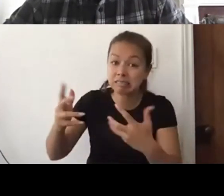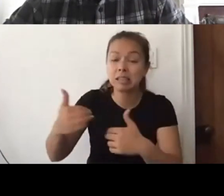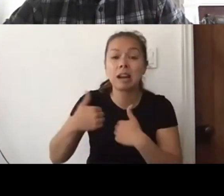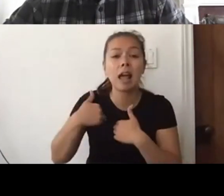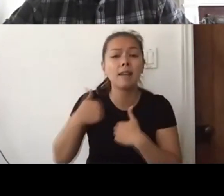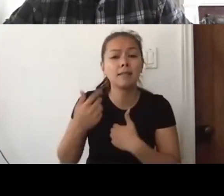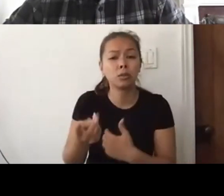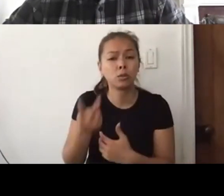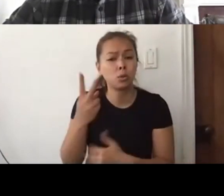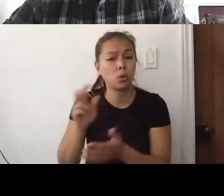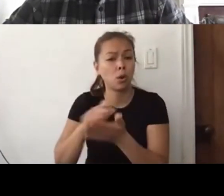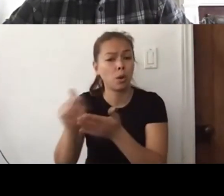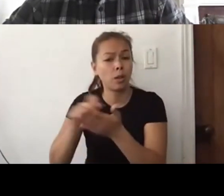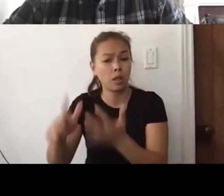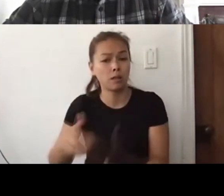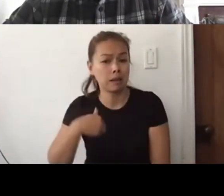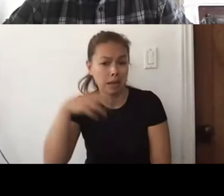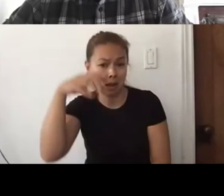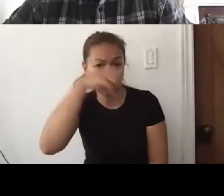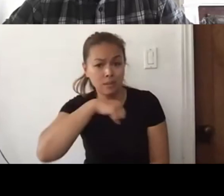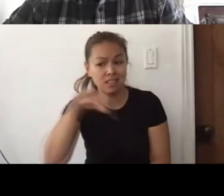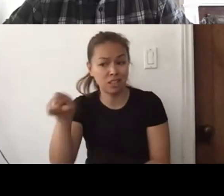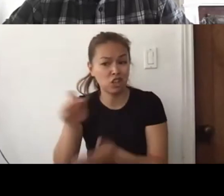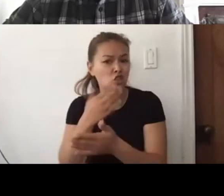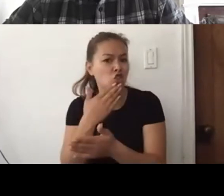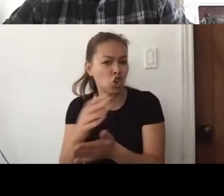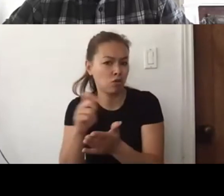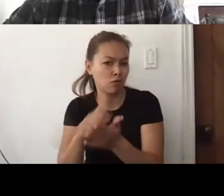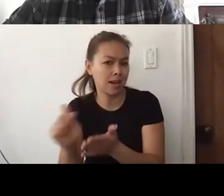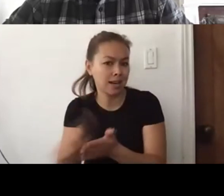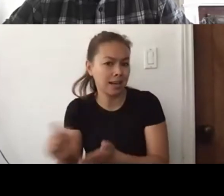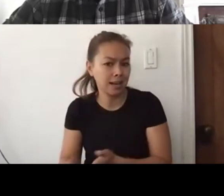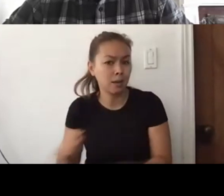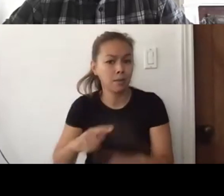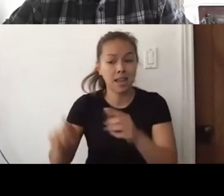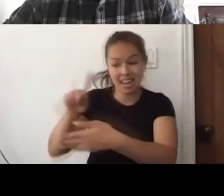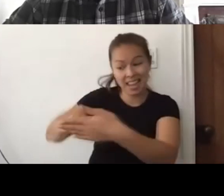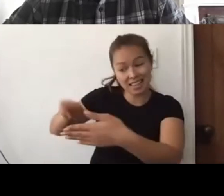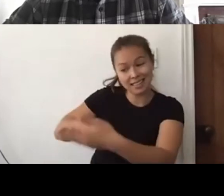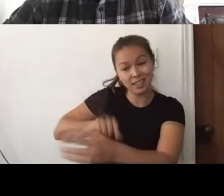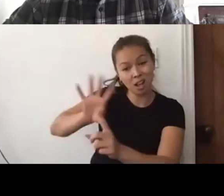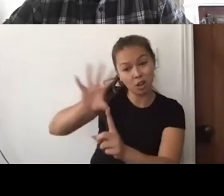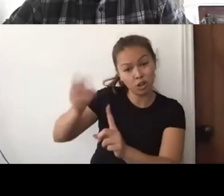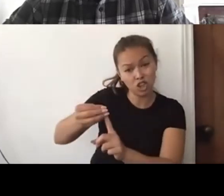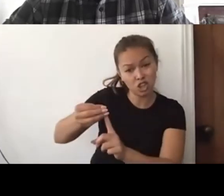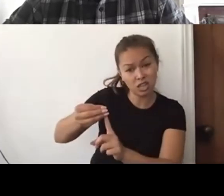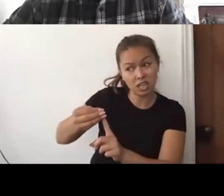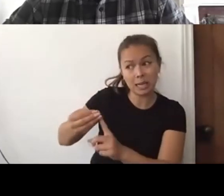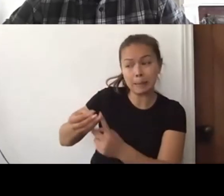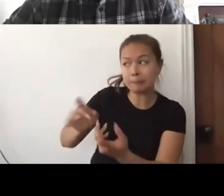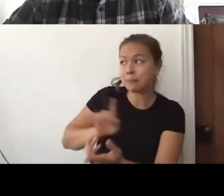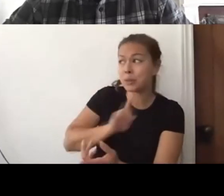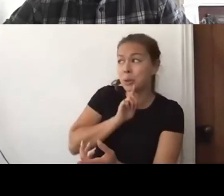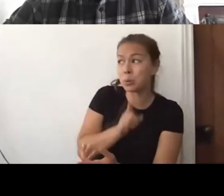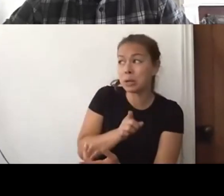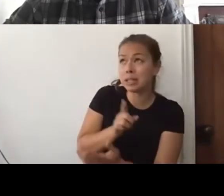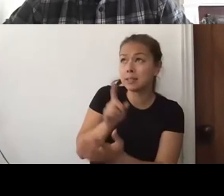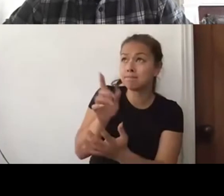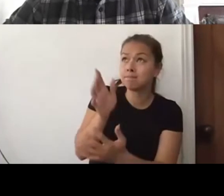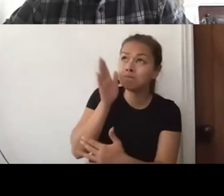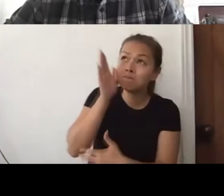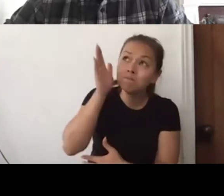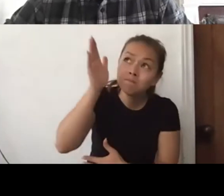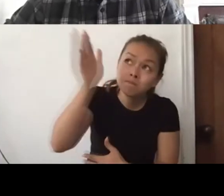that. It only does us so far, you know. Let's see each other as flawed human beings that